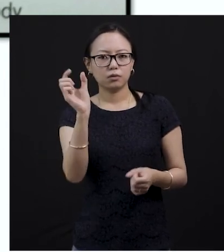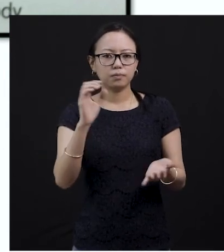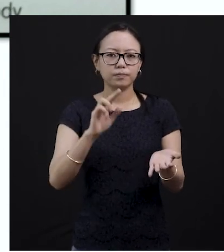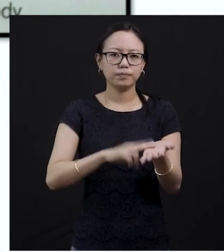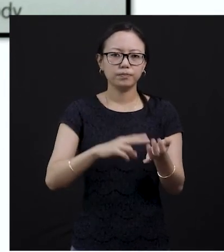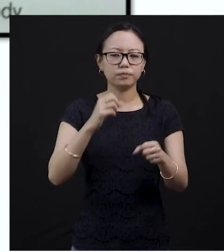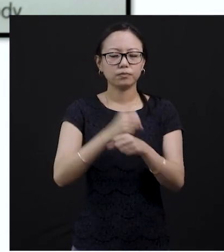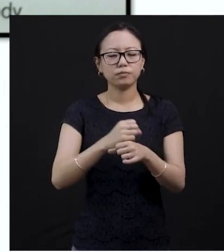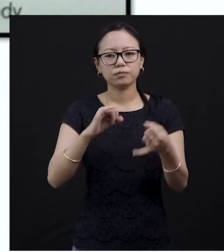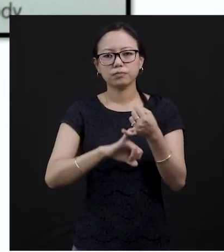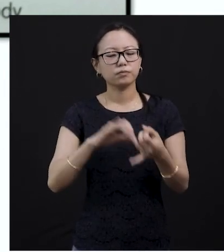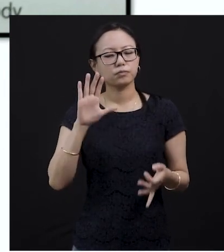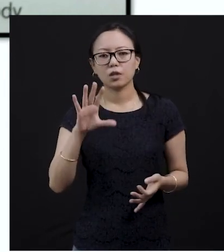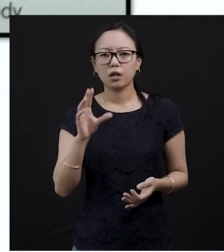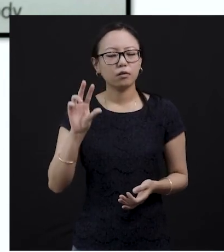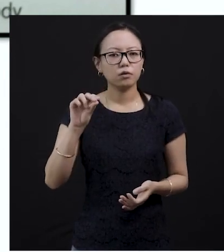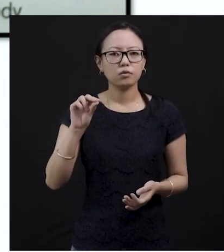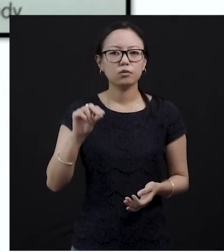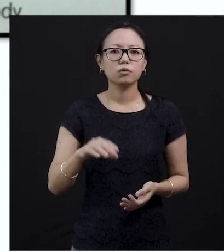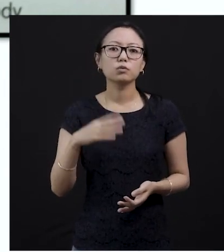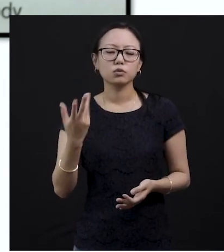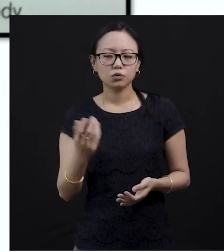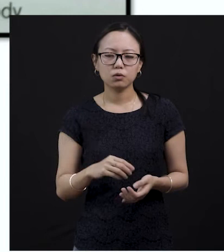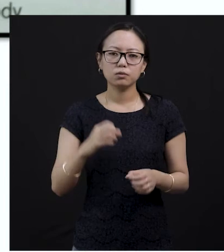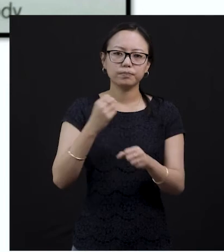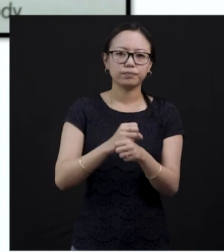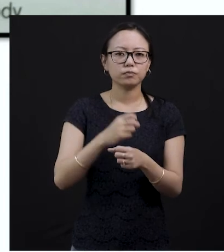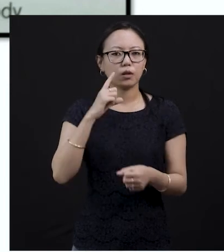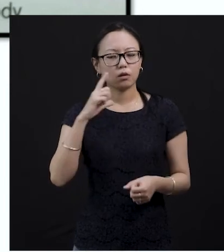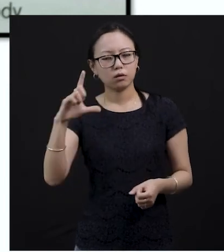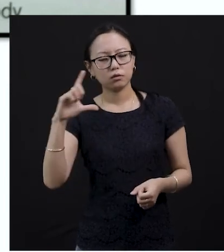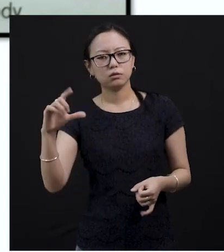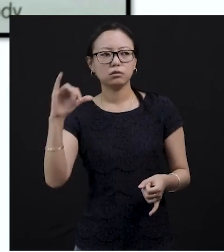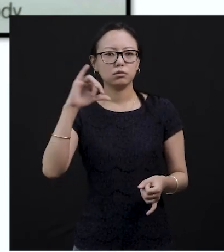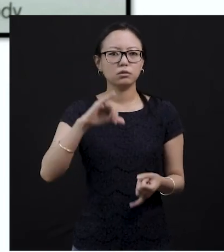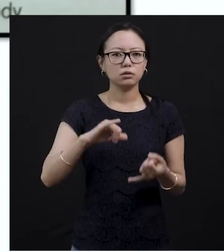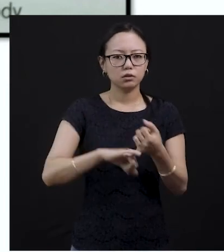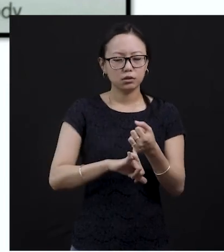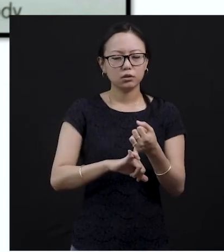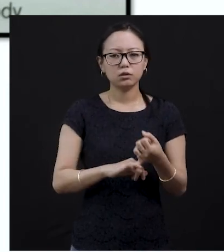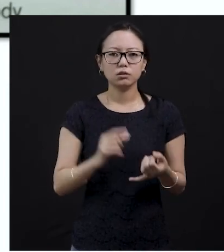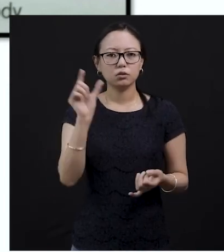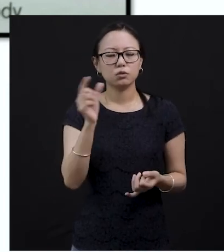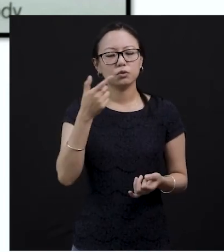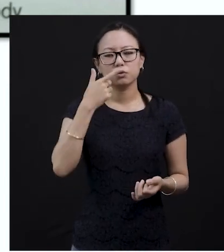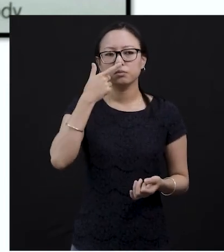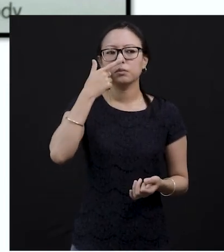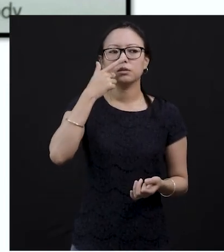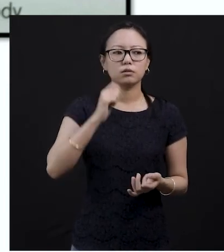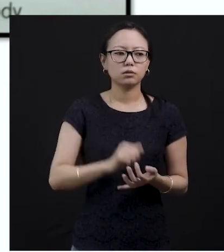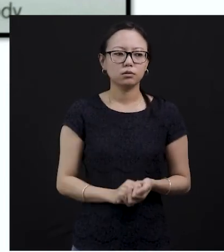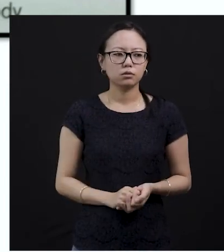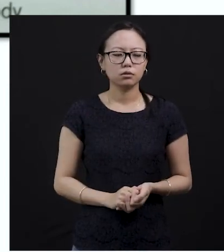like a dolphin? This is a dolphin, right? So see, can you see this hole at the top of the